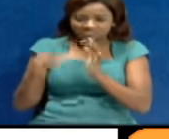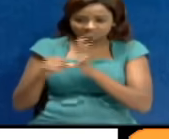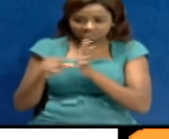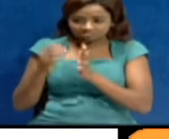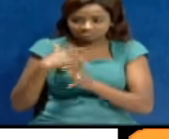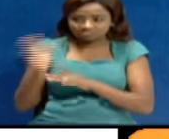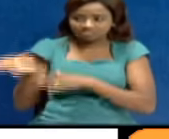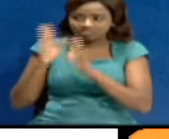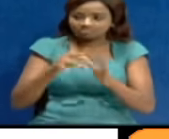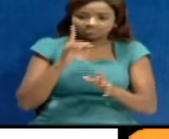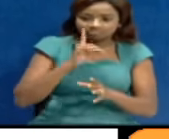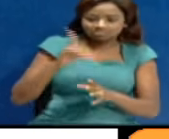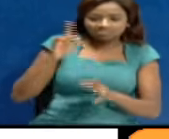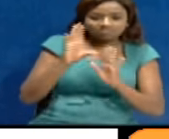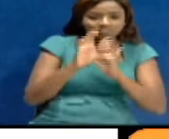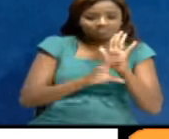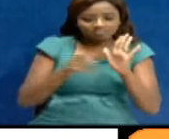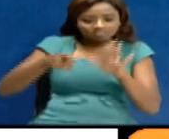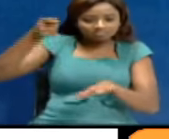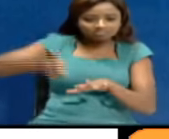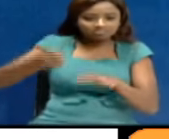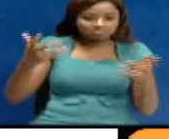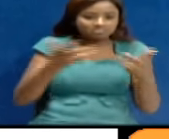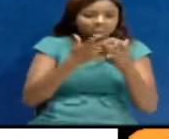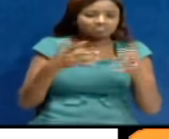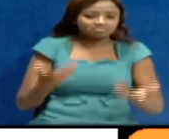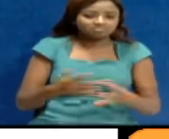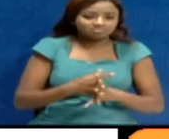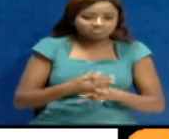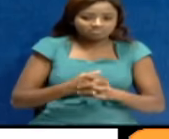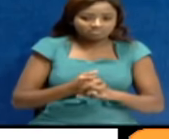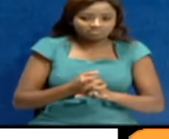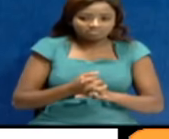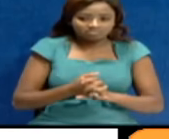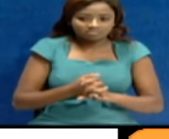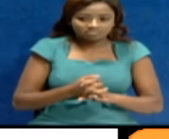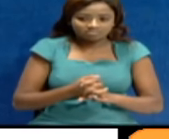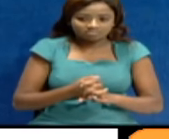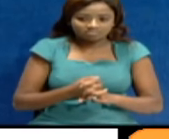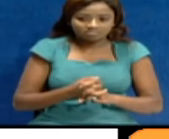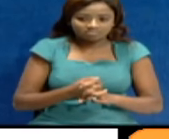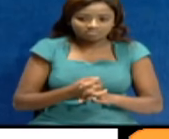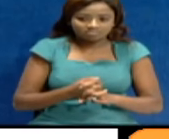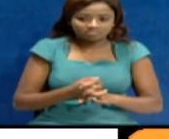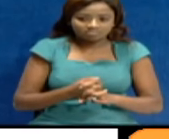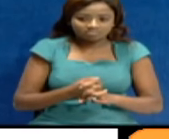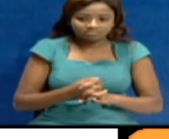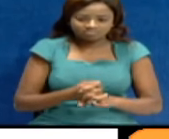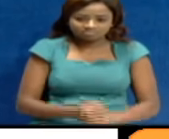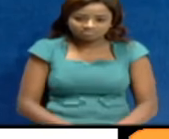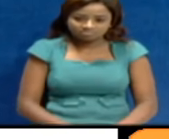this. Constitutionally, what does that ruling mean? I think, first of all, thank you so much, Vega Mora, for having me in